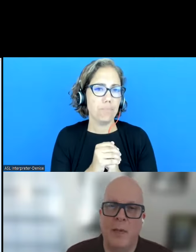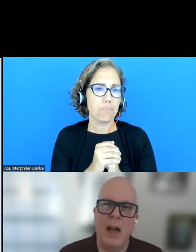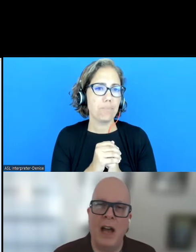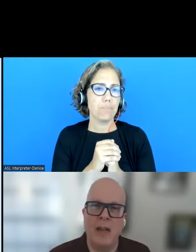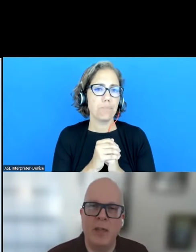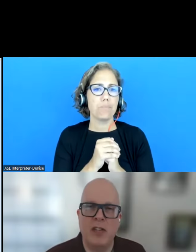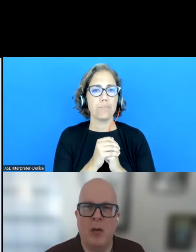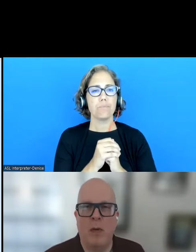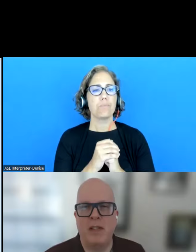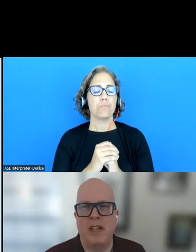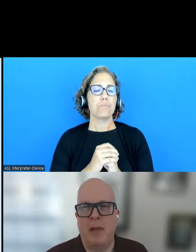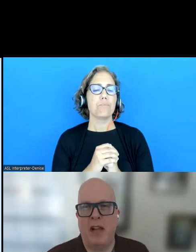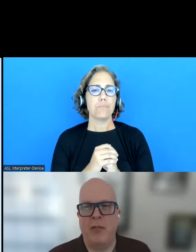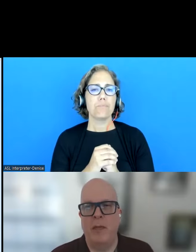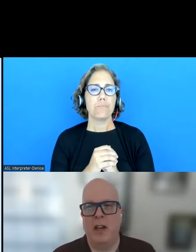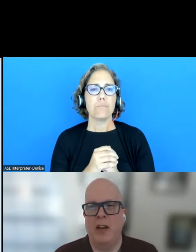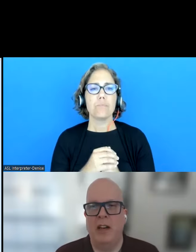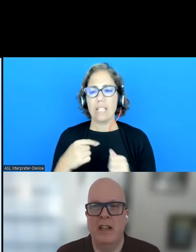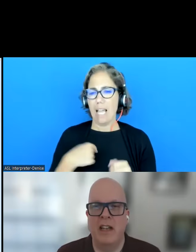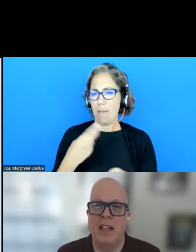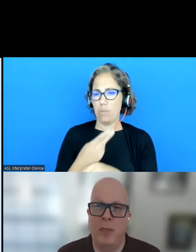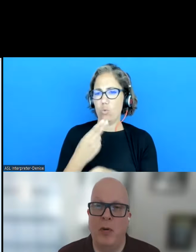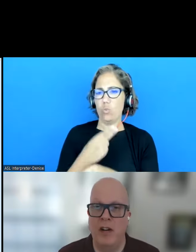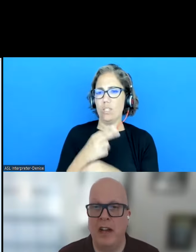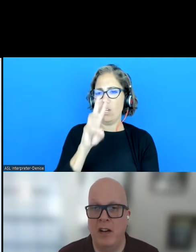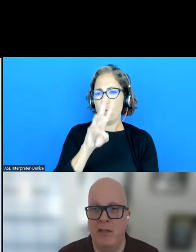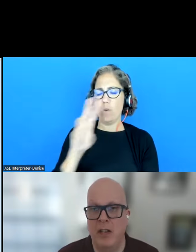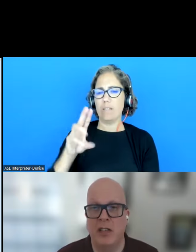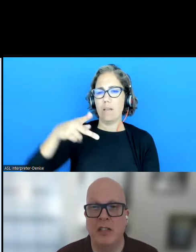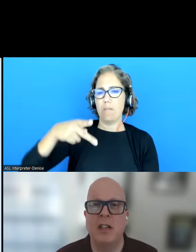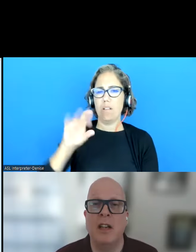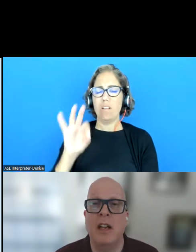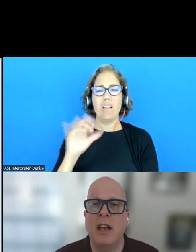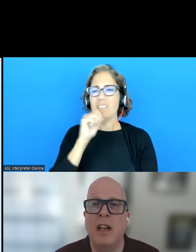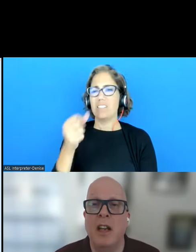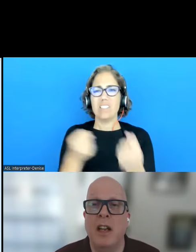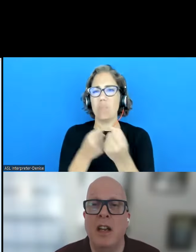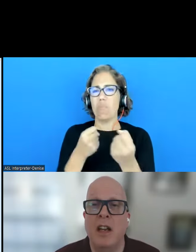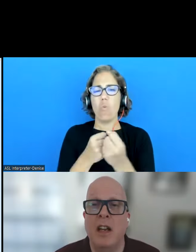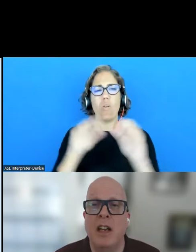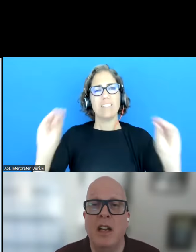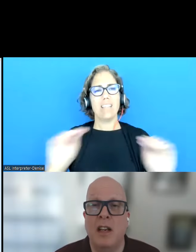Next up, I am using a website platform that currently does not support decorative images.